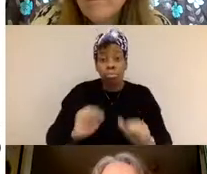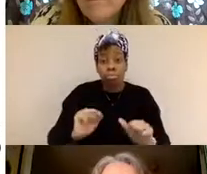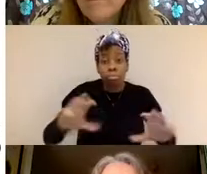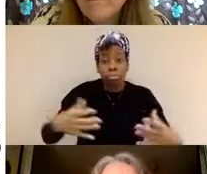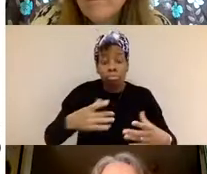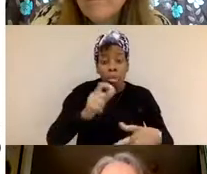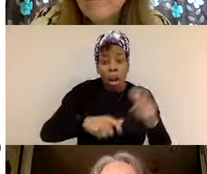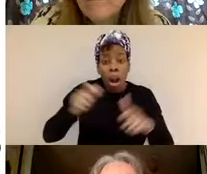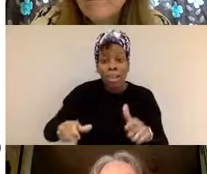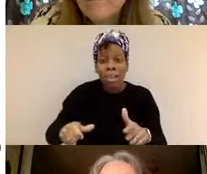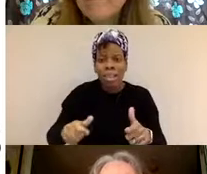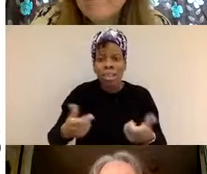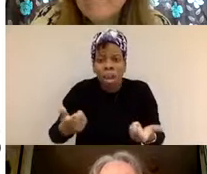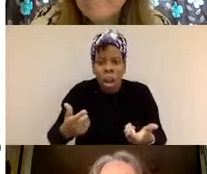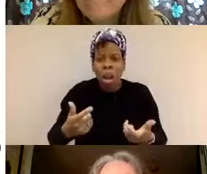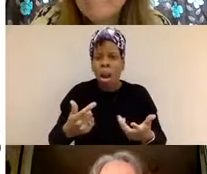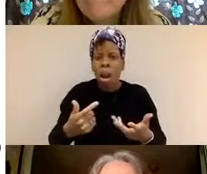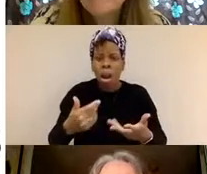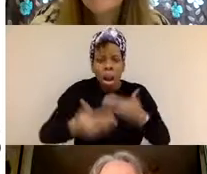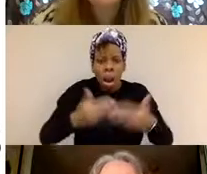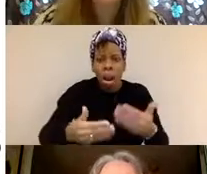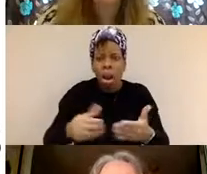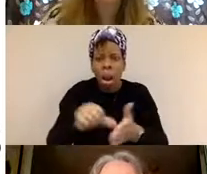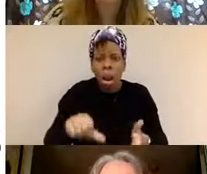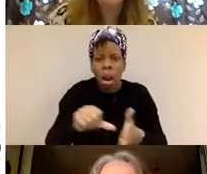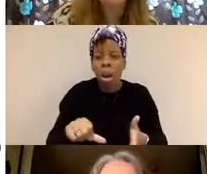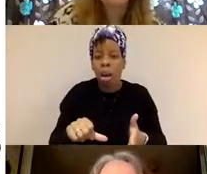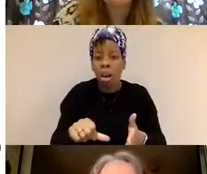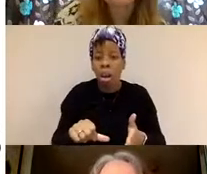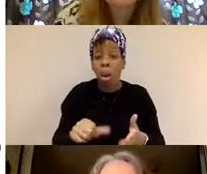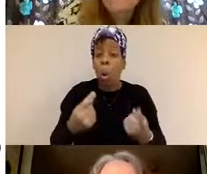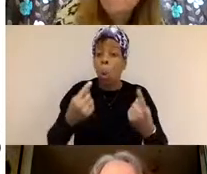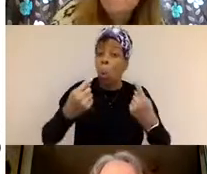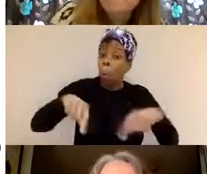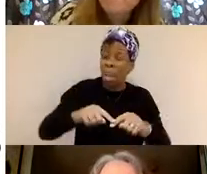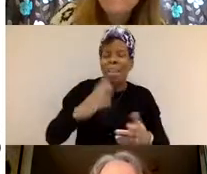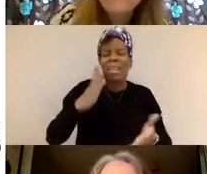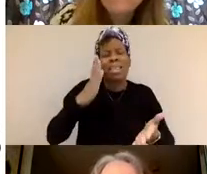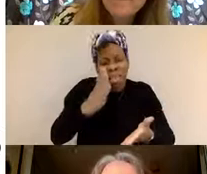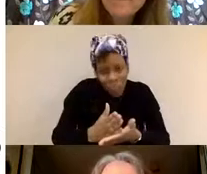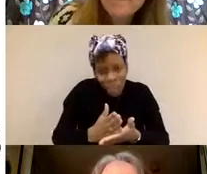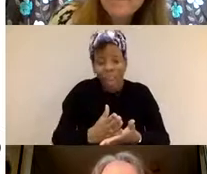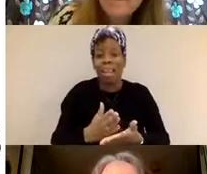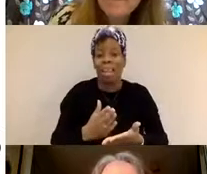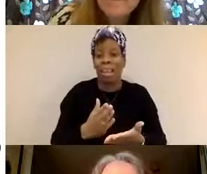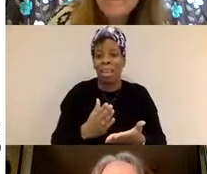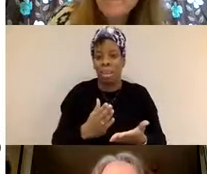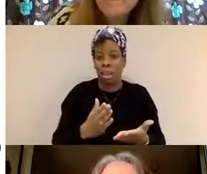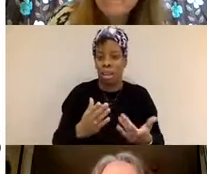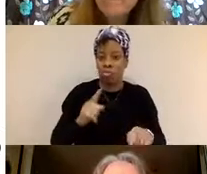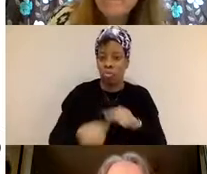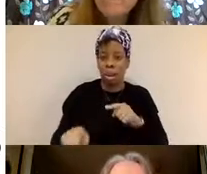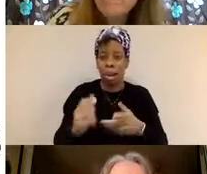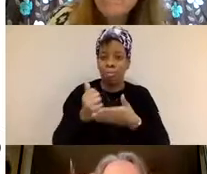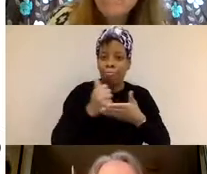experience of mental health issues, can they be experts in this area? And we definitely believe that they can, and that's kind of what our work